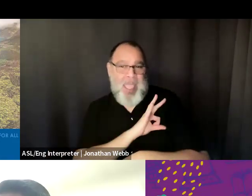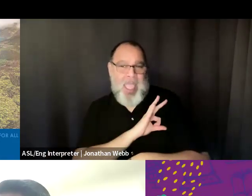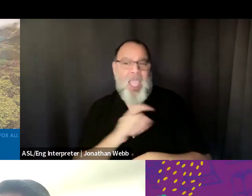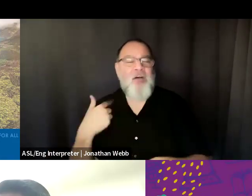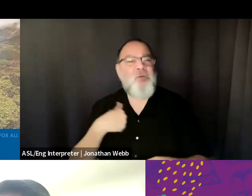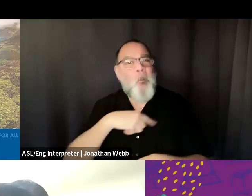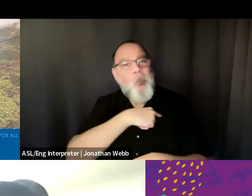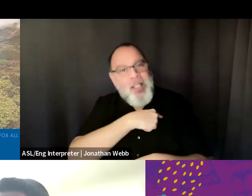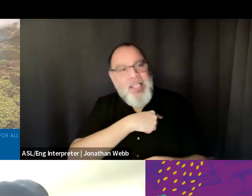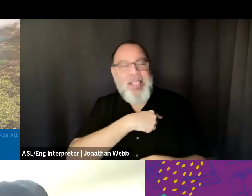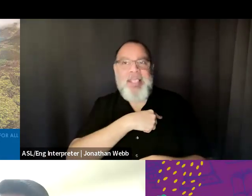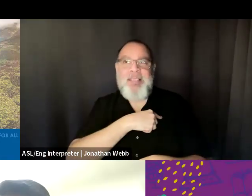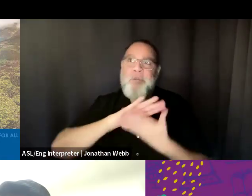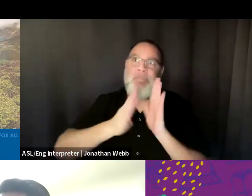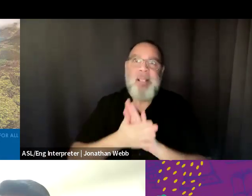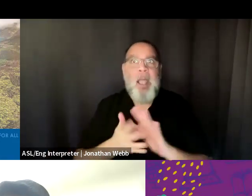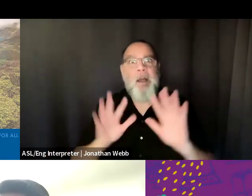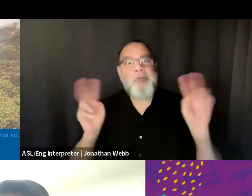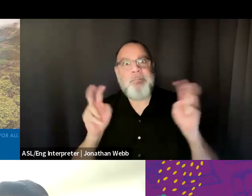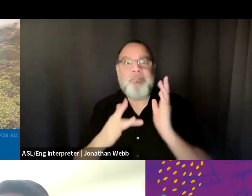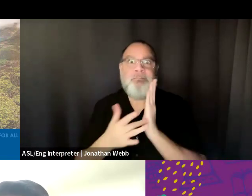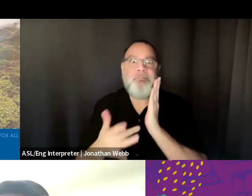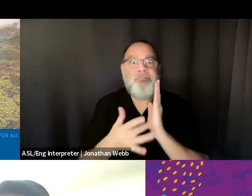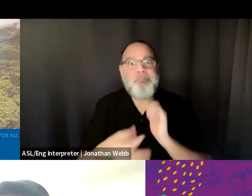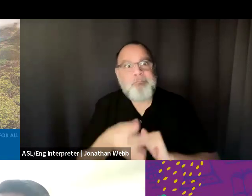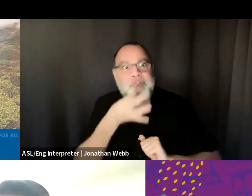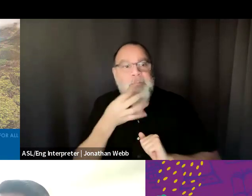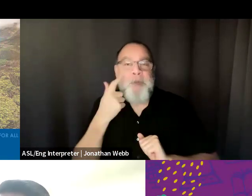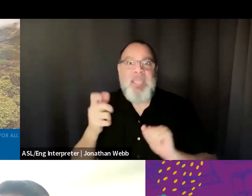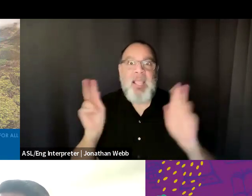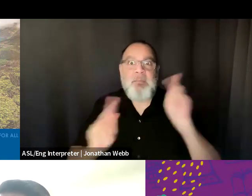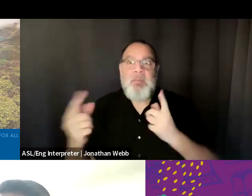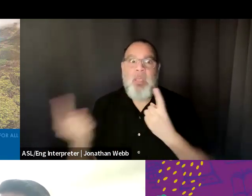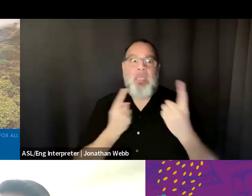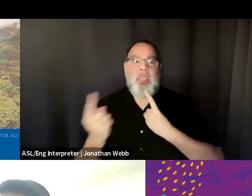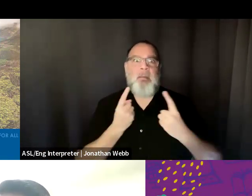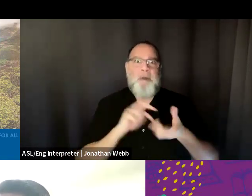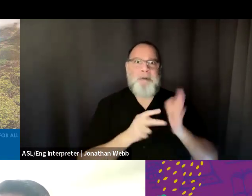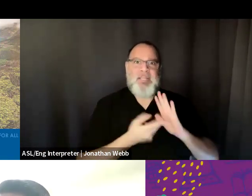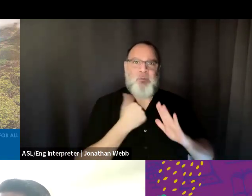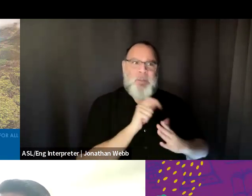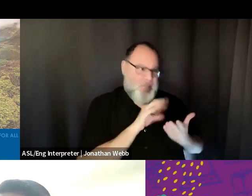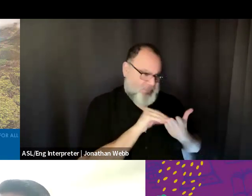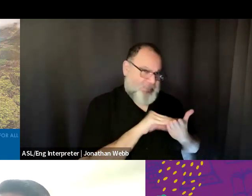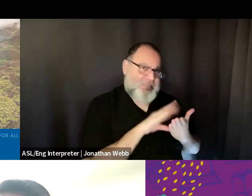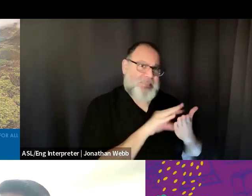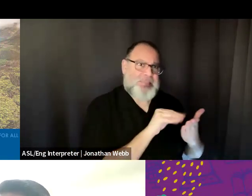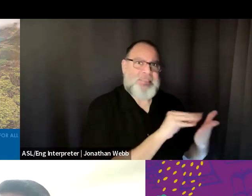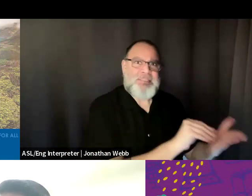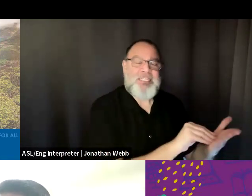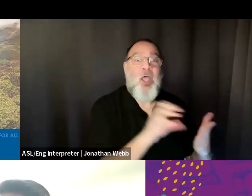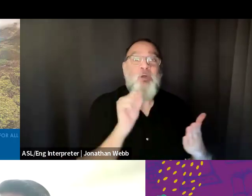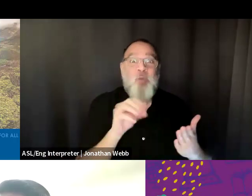hoc technology experts, because that is what people are coming in asking about. And we're always looking for additional